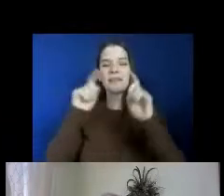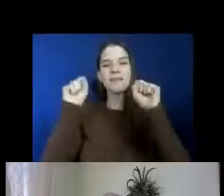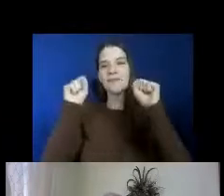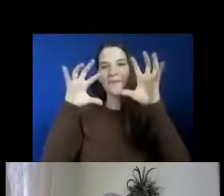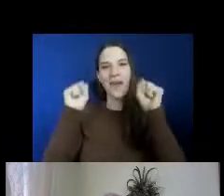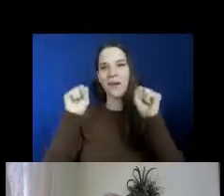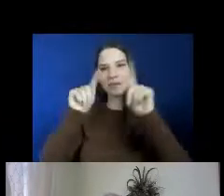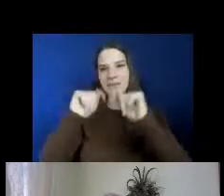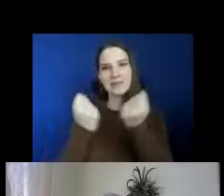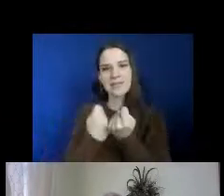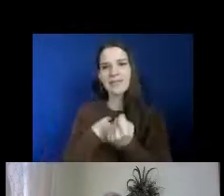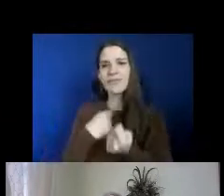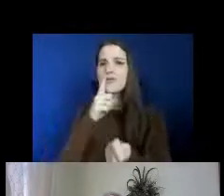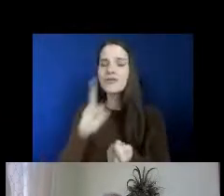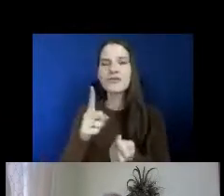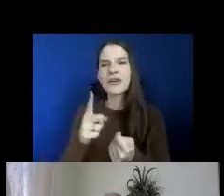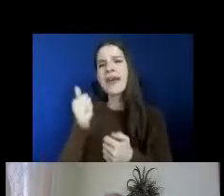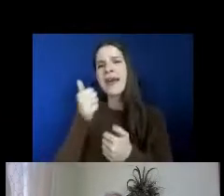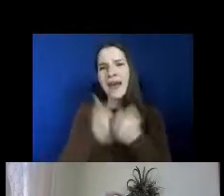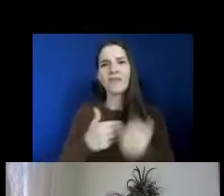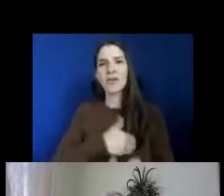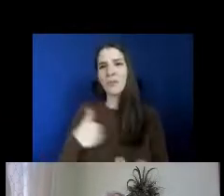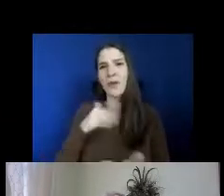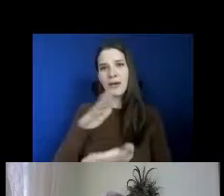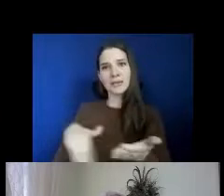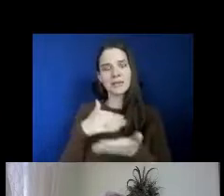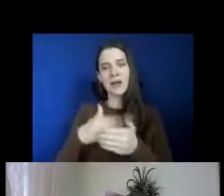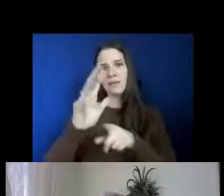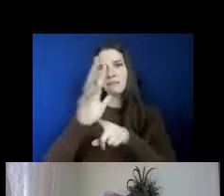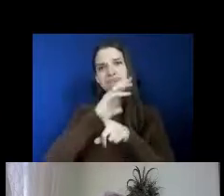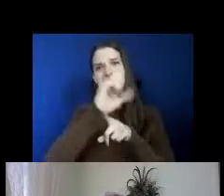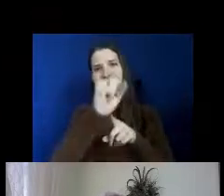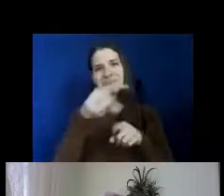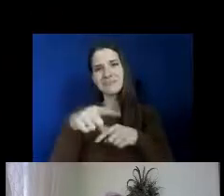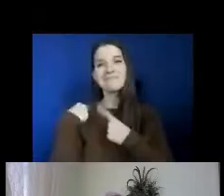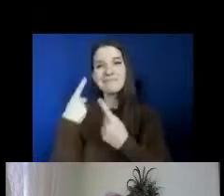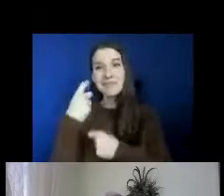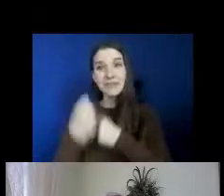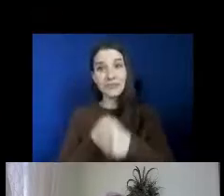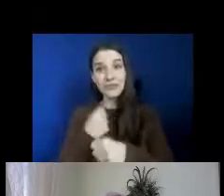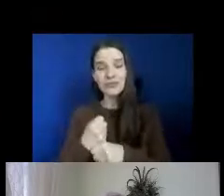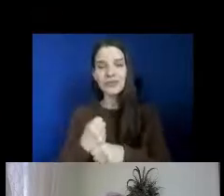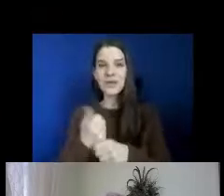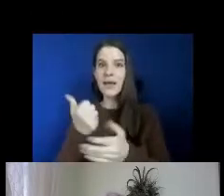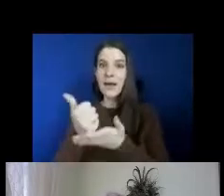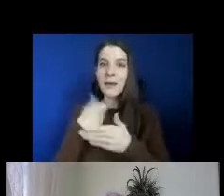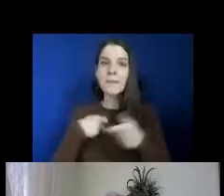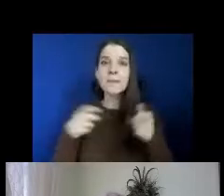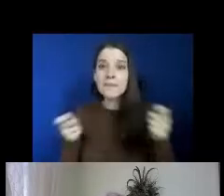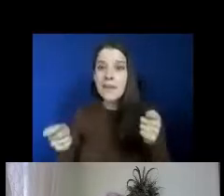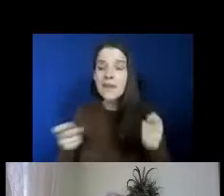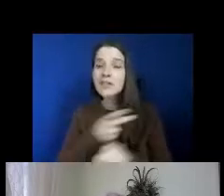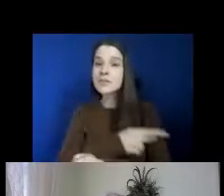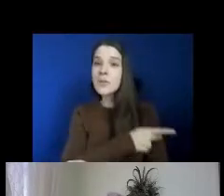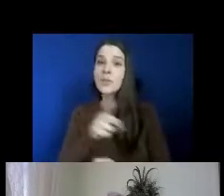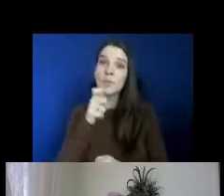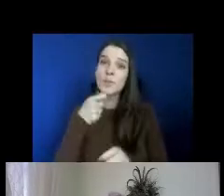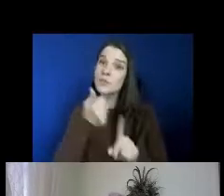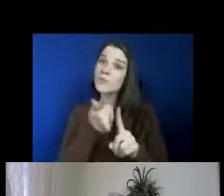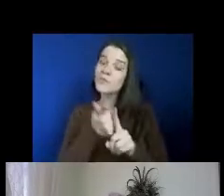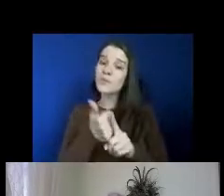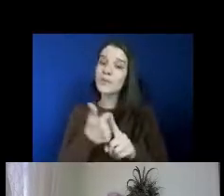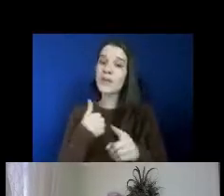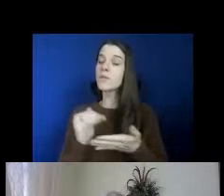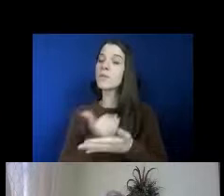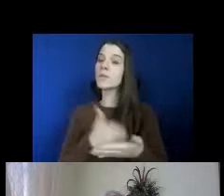team, as I'm sure every breast center has been over the last year, to help us manage our patients who present with new